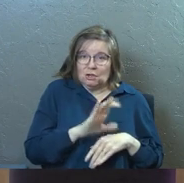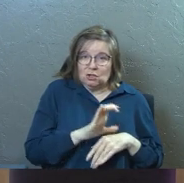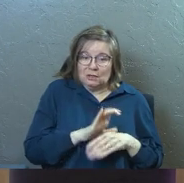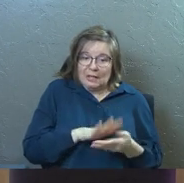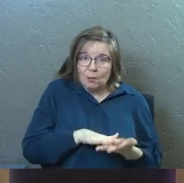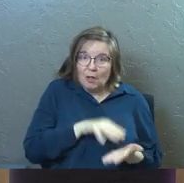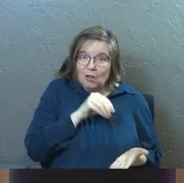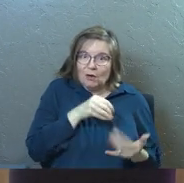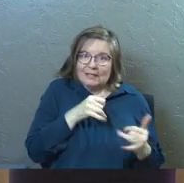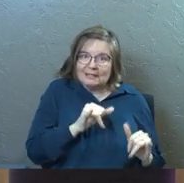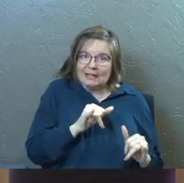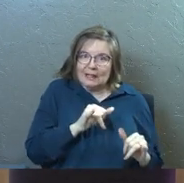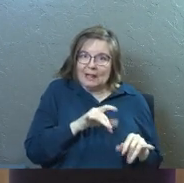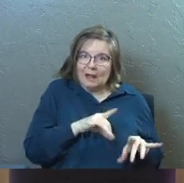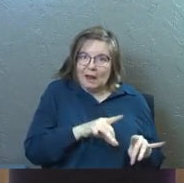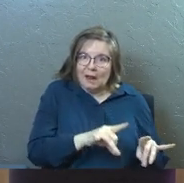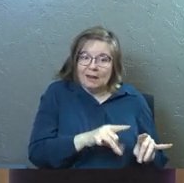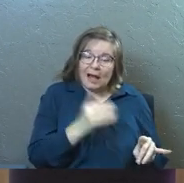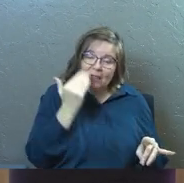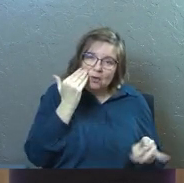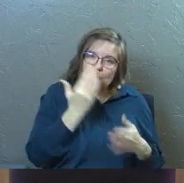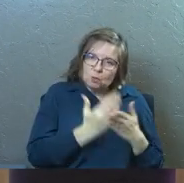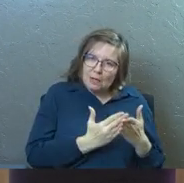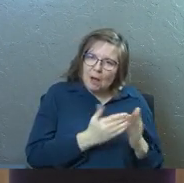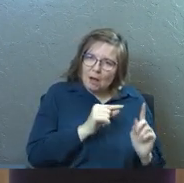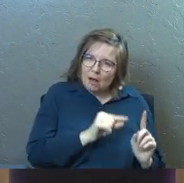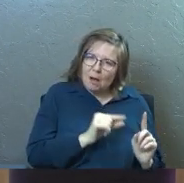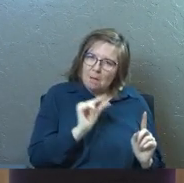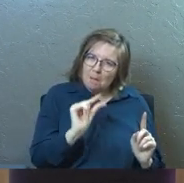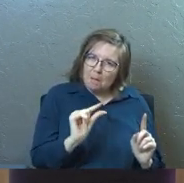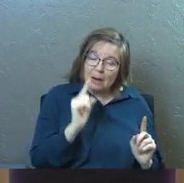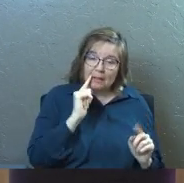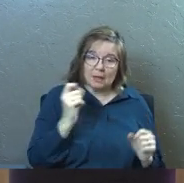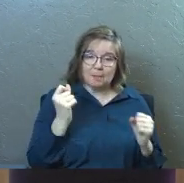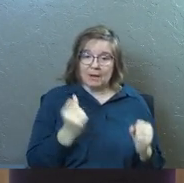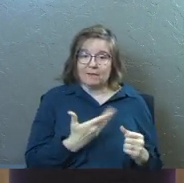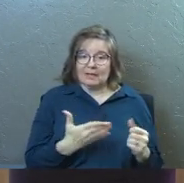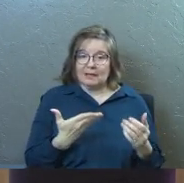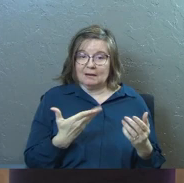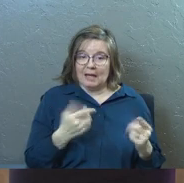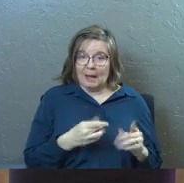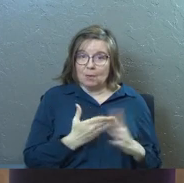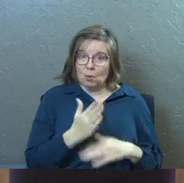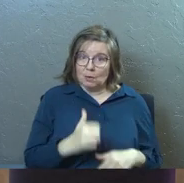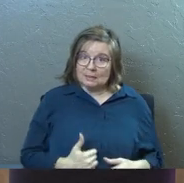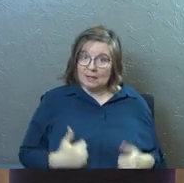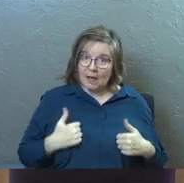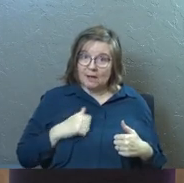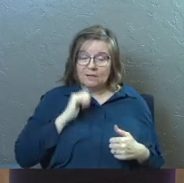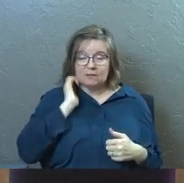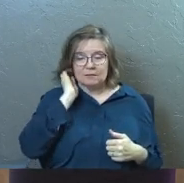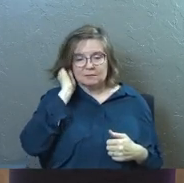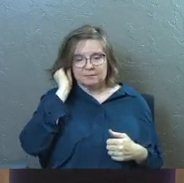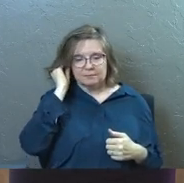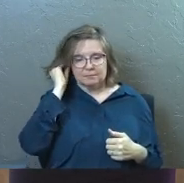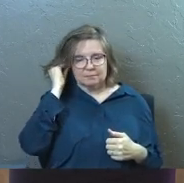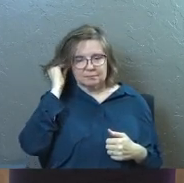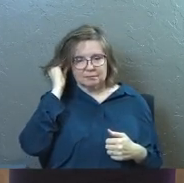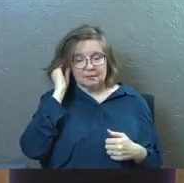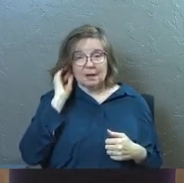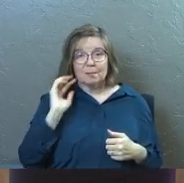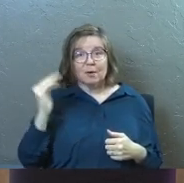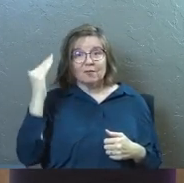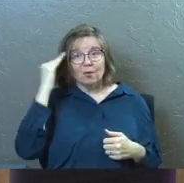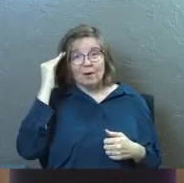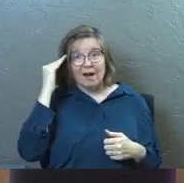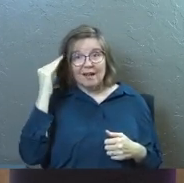He was learning. I think he knew some things, and I think powerful things had happened in his life. But as far as head